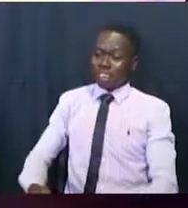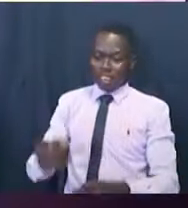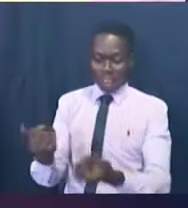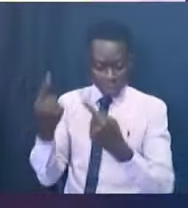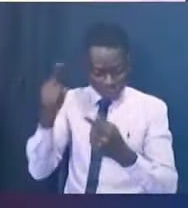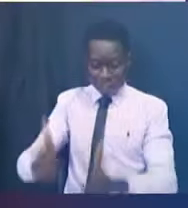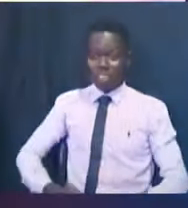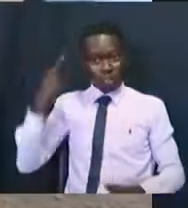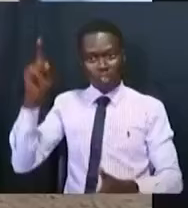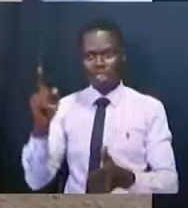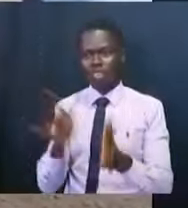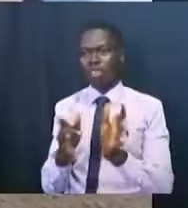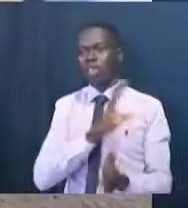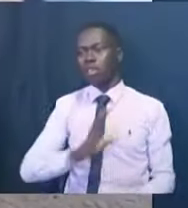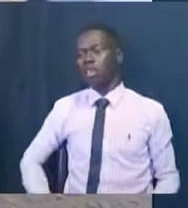him,